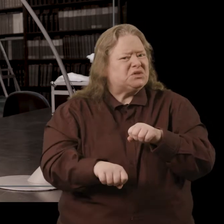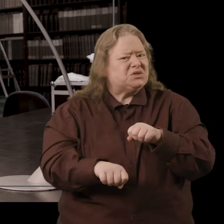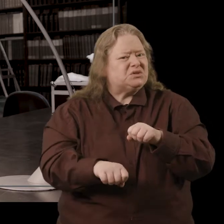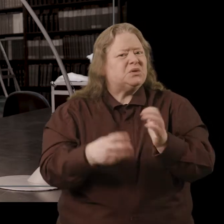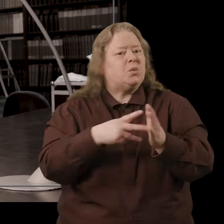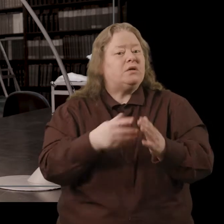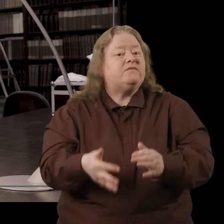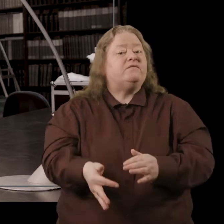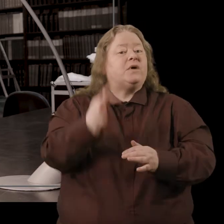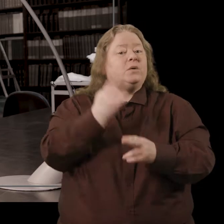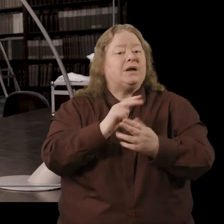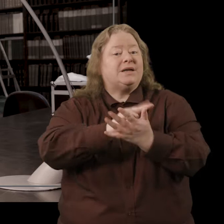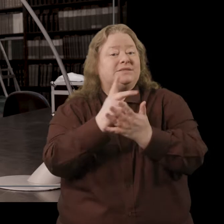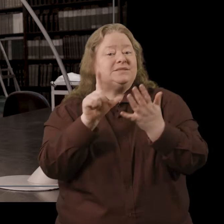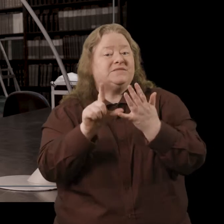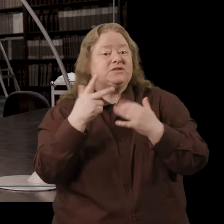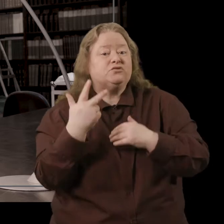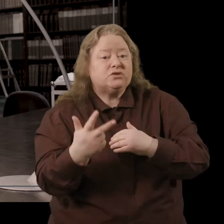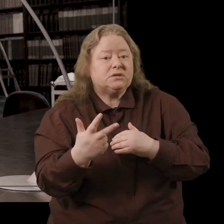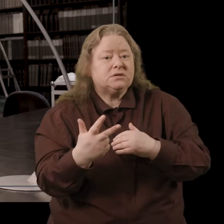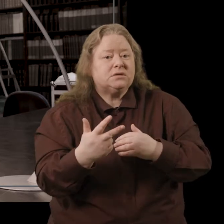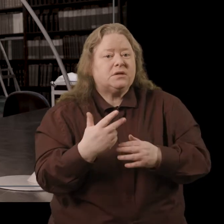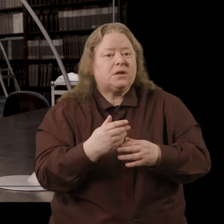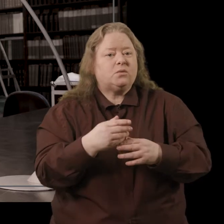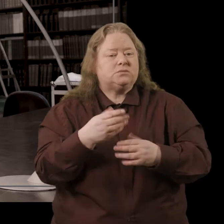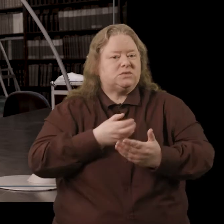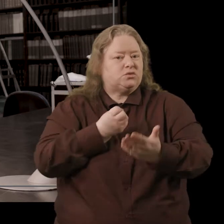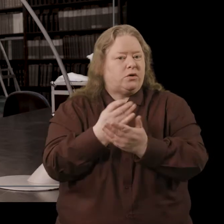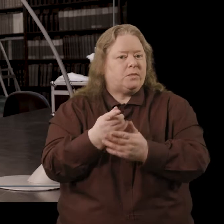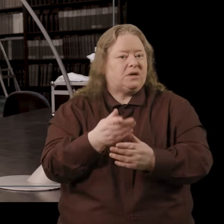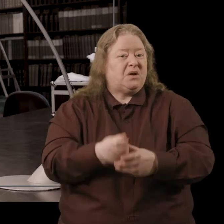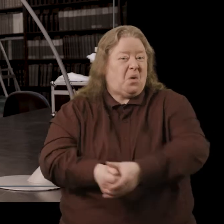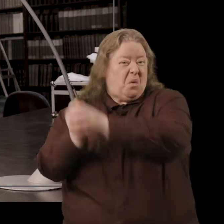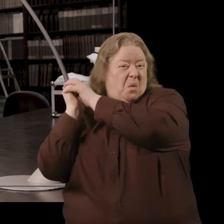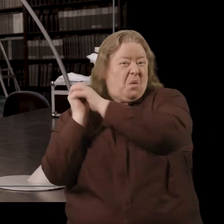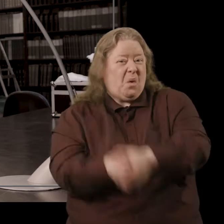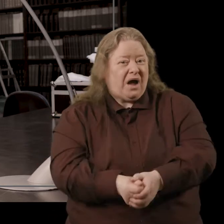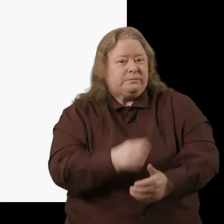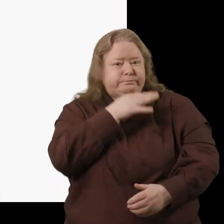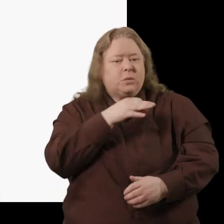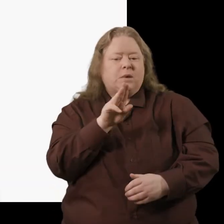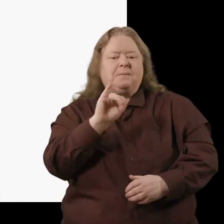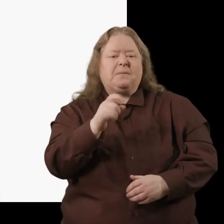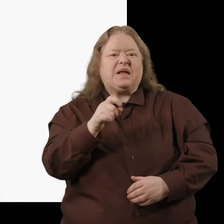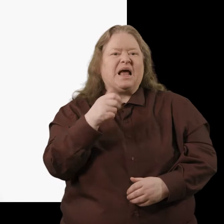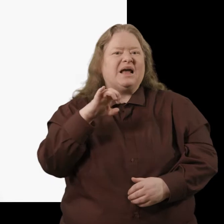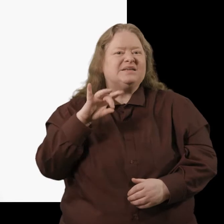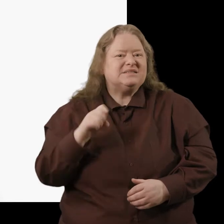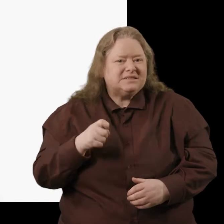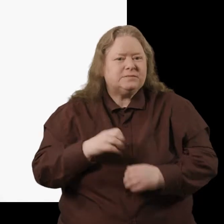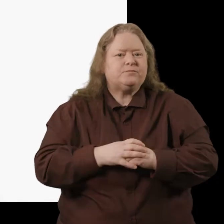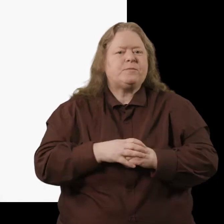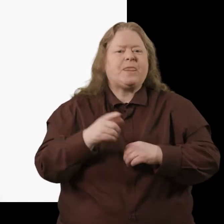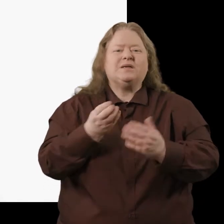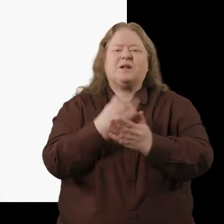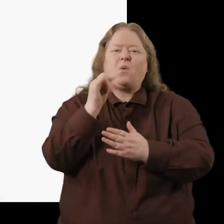it was discovered in 1873 there was an account of it getting a whack with a pickaxe, which could explain why a lot of it